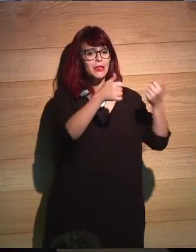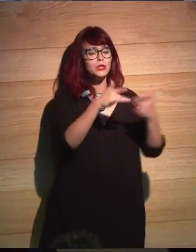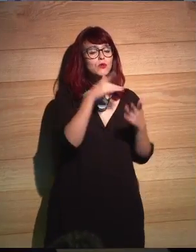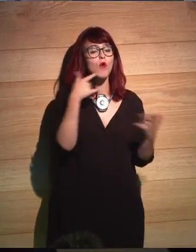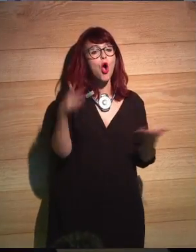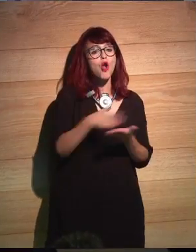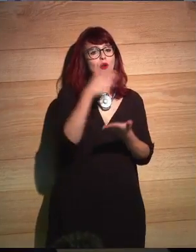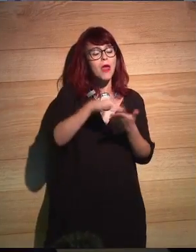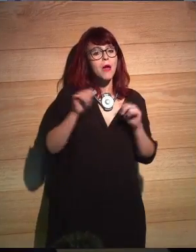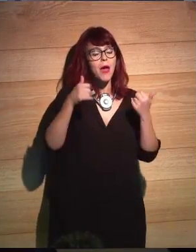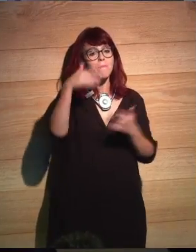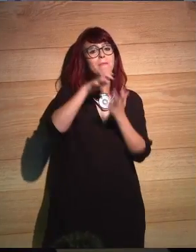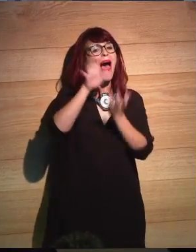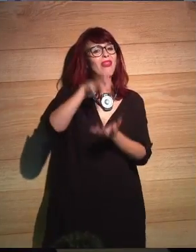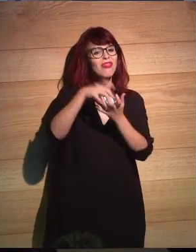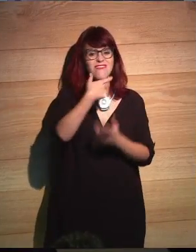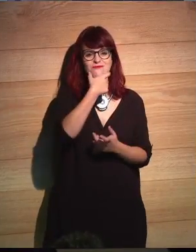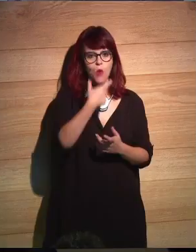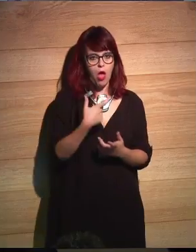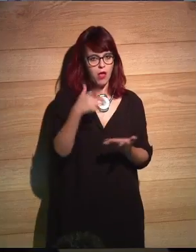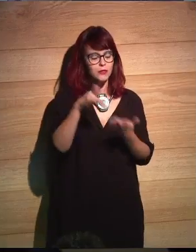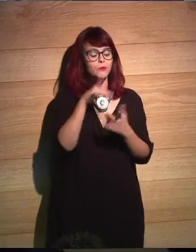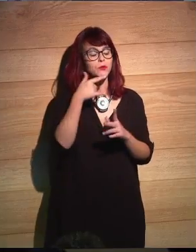she published her most recent